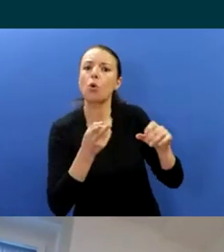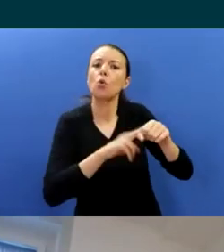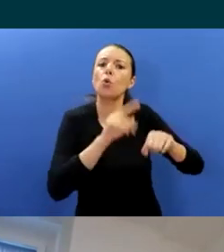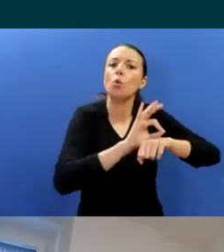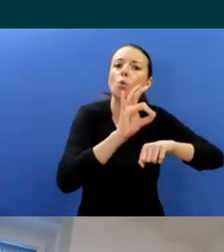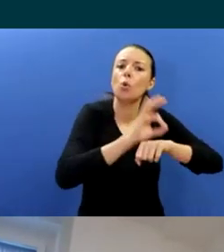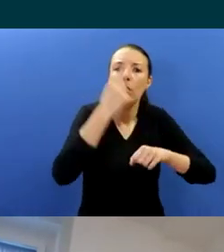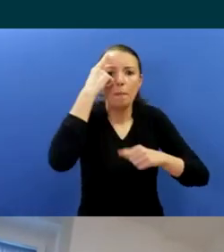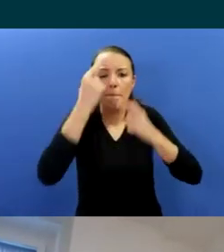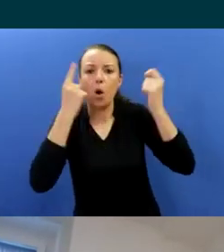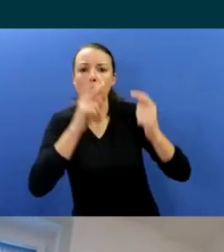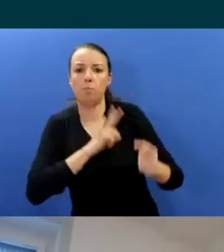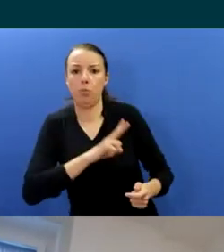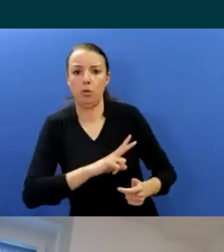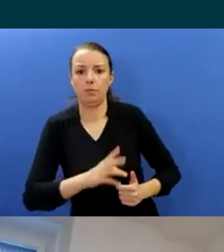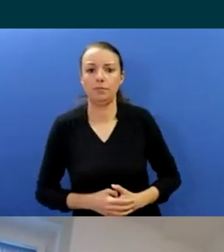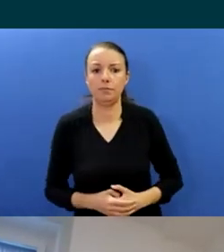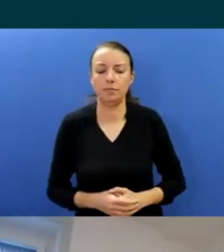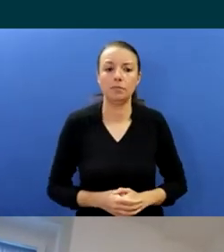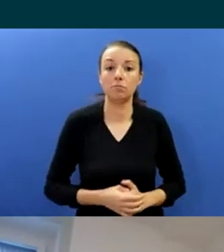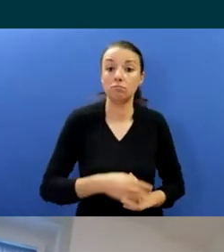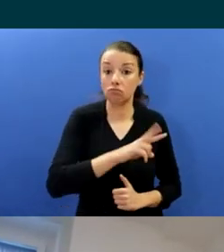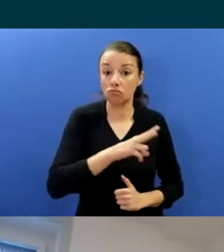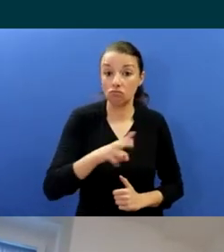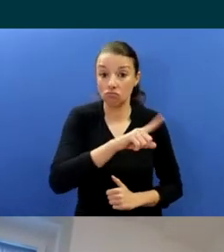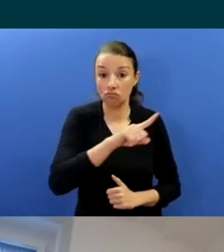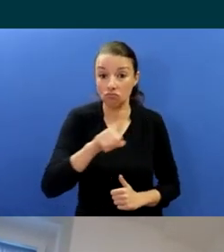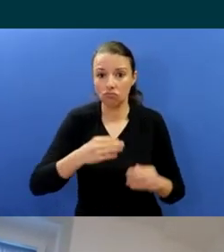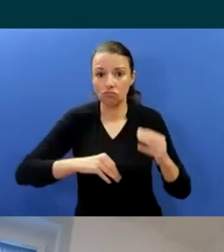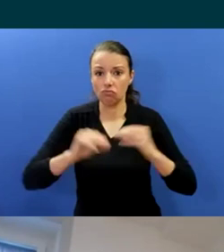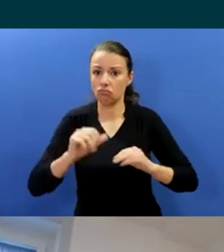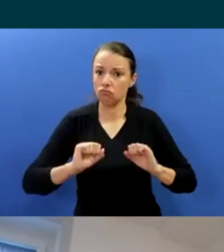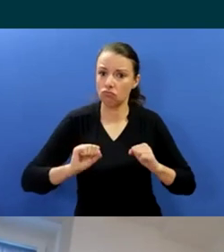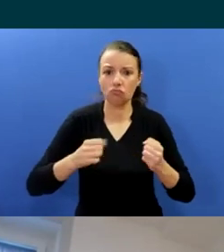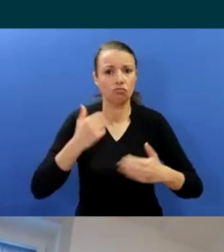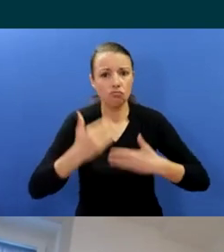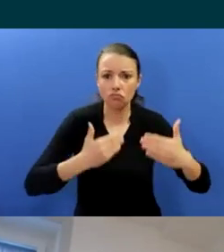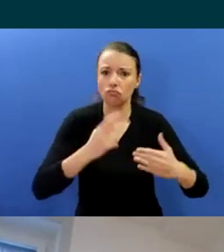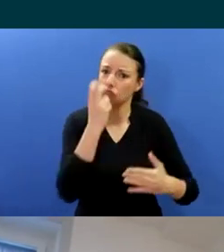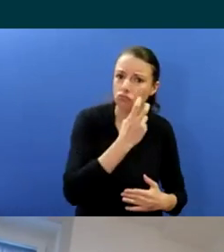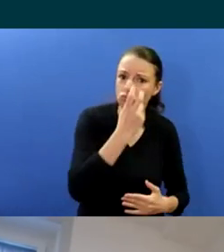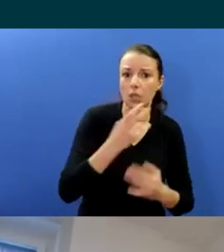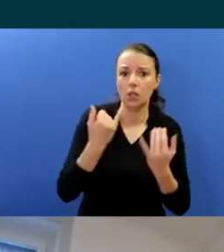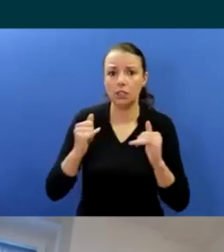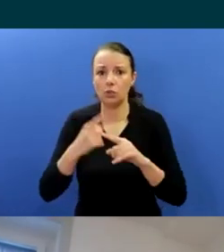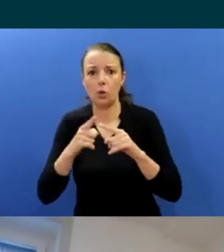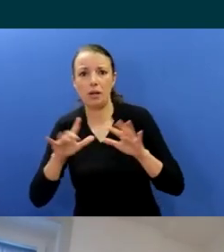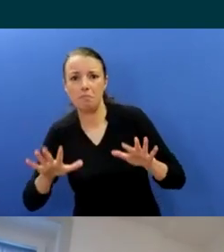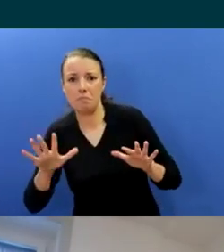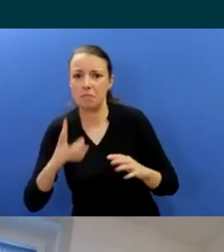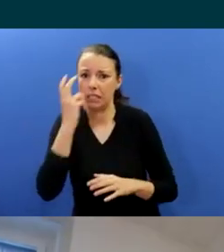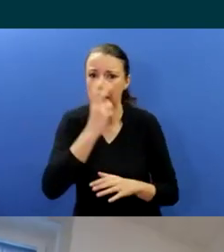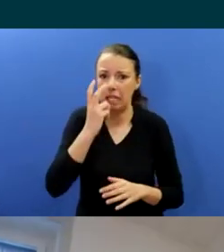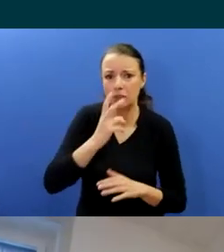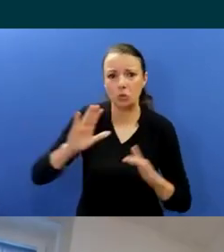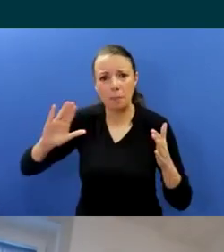And some of them were more able to do so, others probably a bit less, or were also less motivated to mobilize